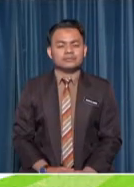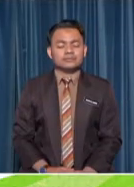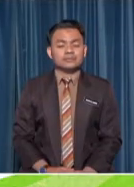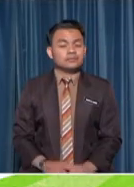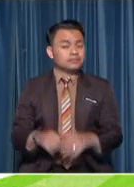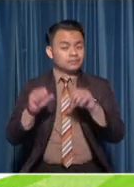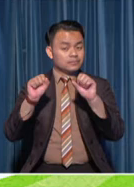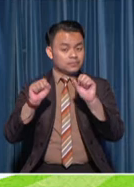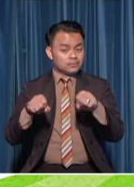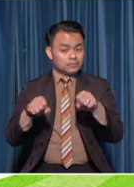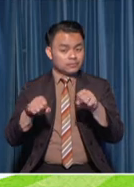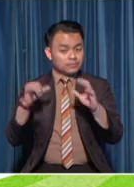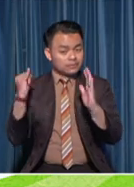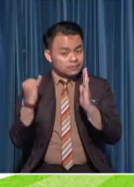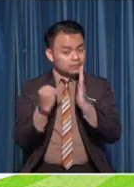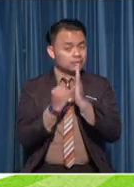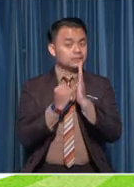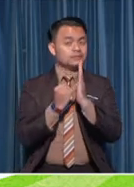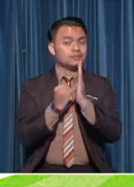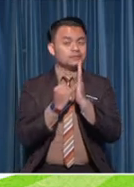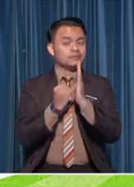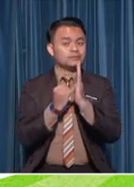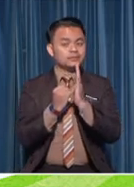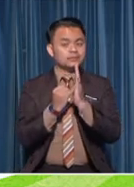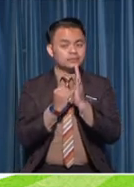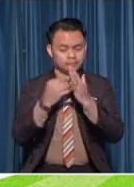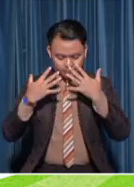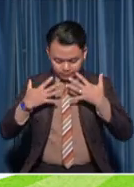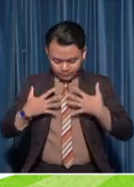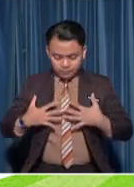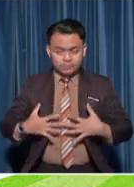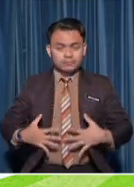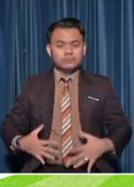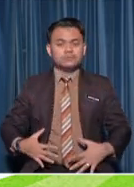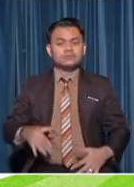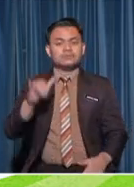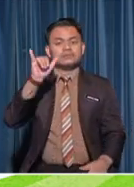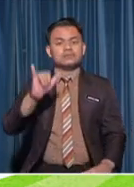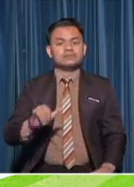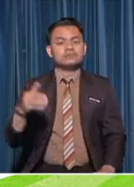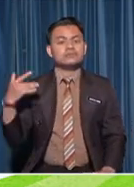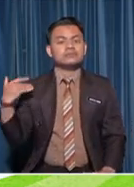Can you identify the parts of the body that